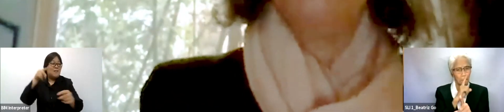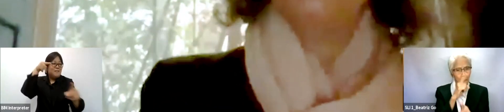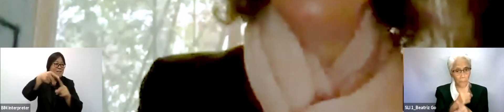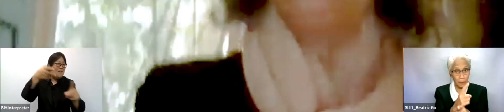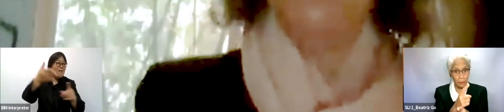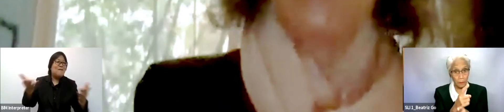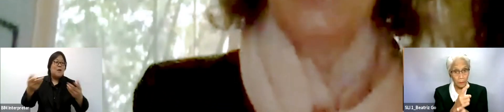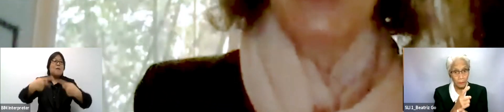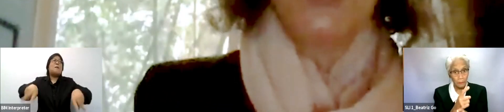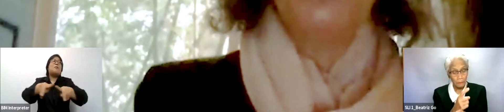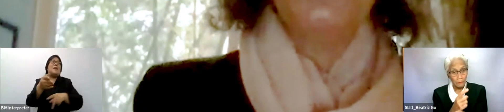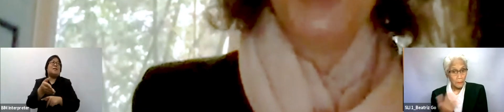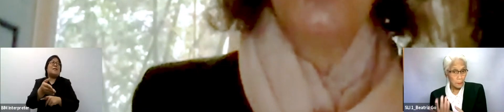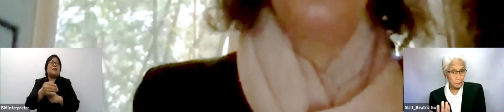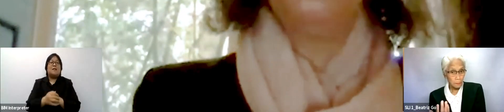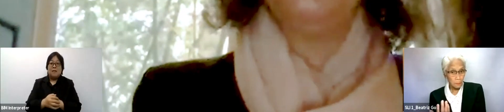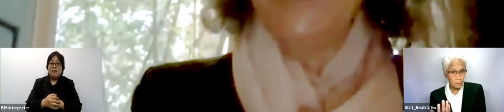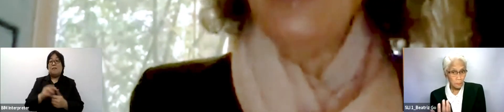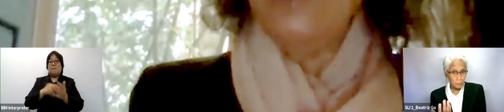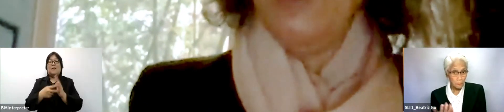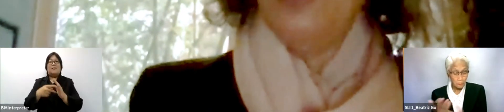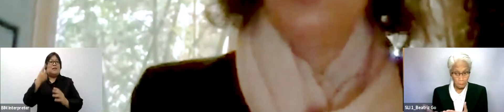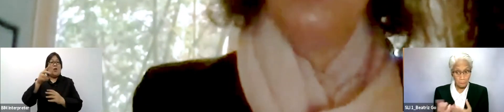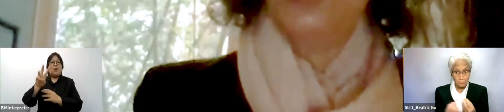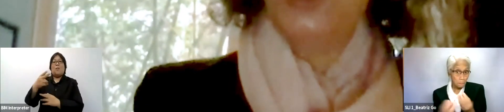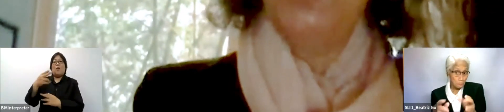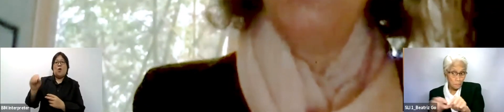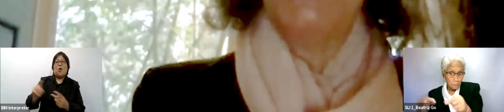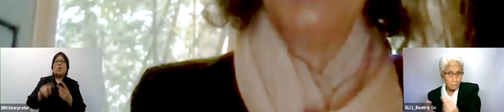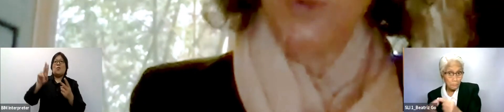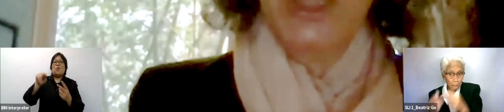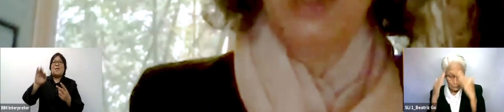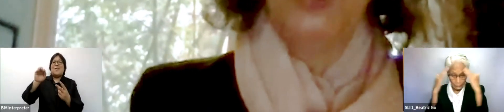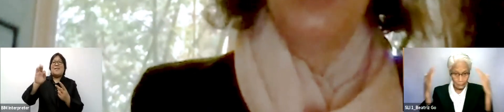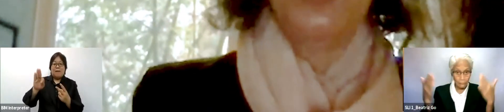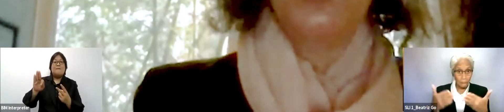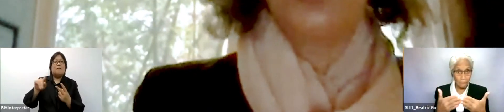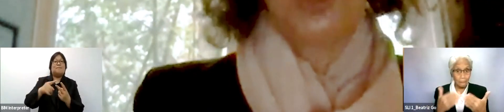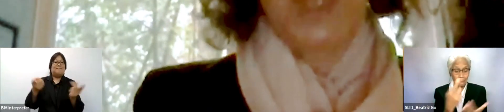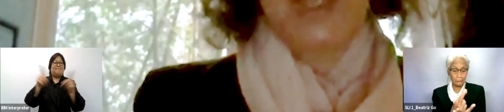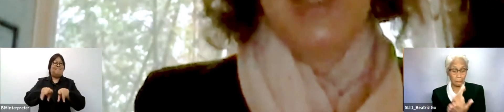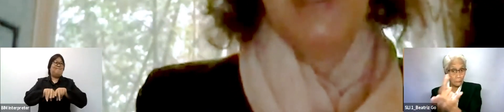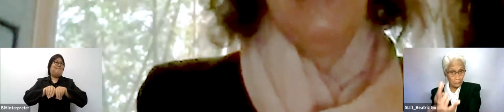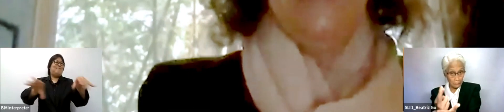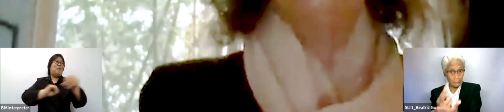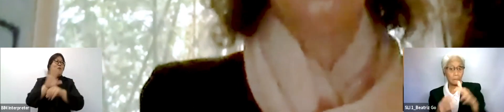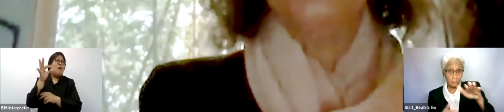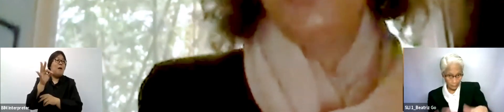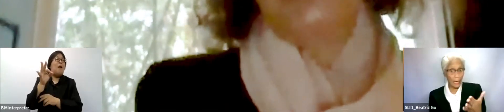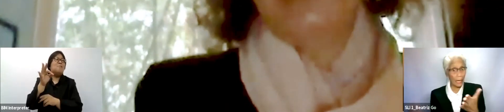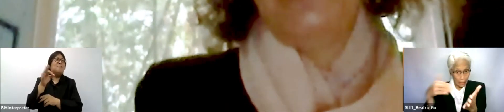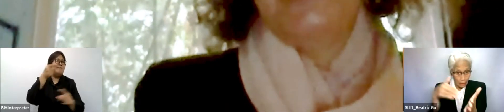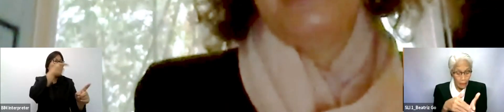24. CRC Asia will share with you the link to that document. I strongly encourage you to read it. And of